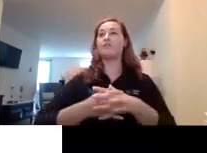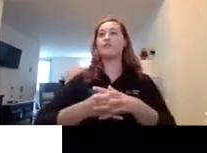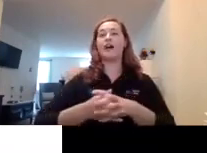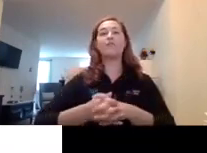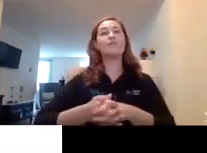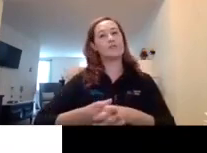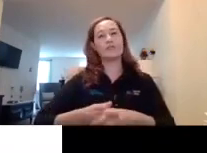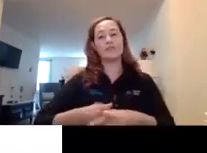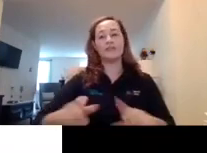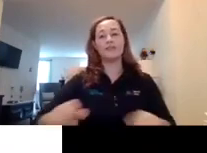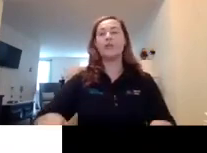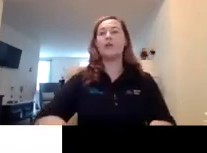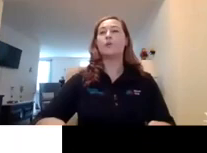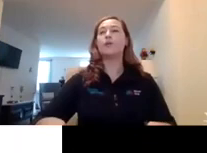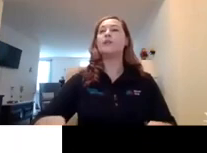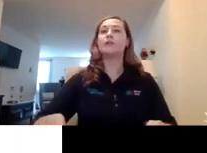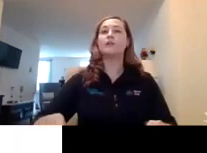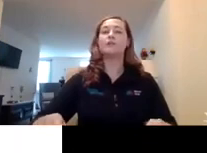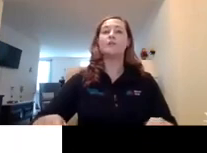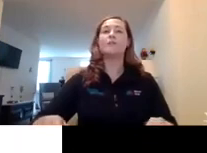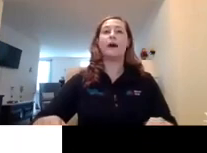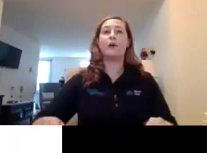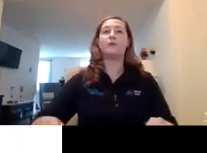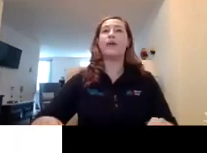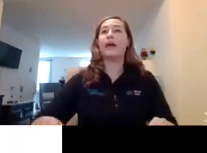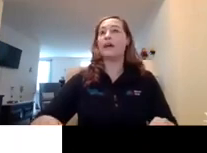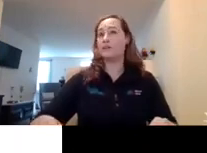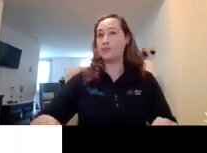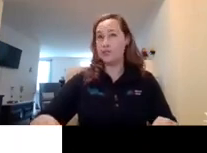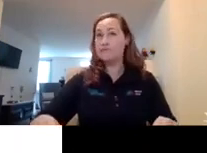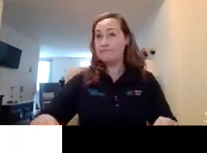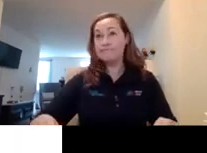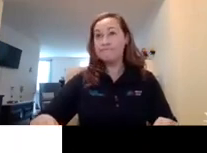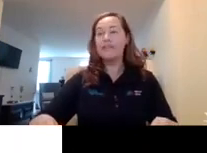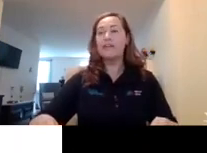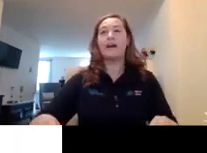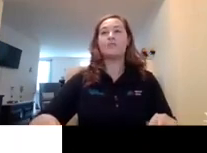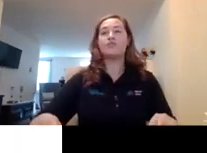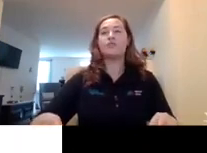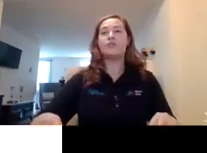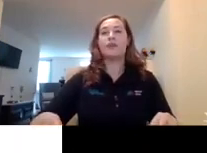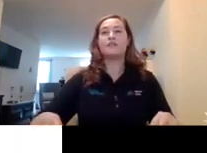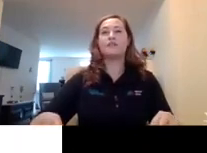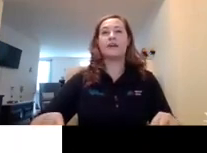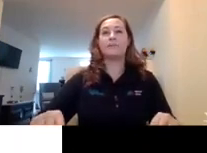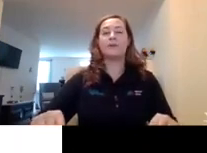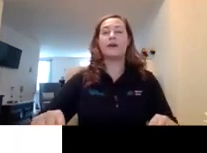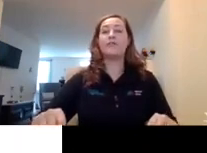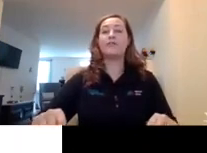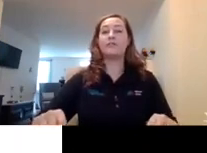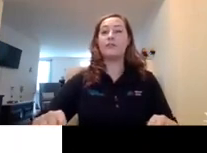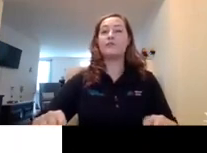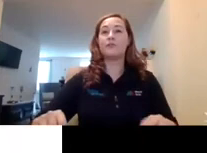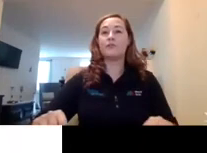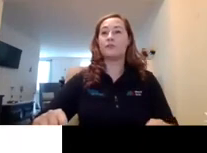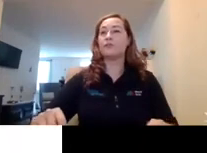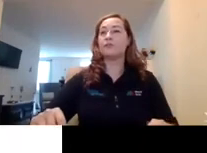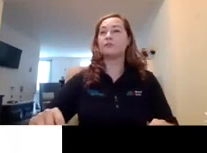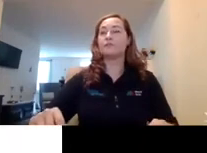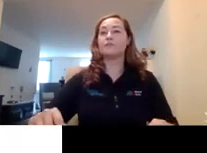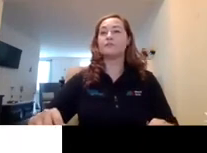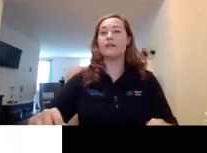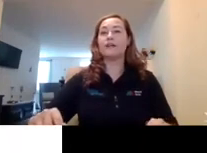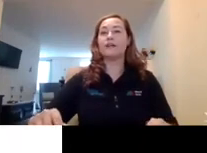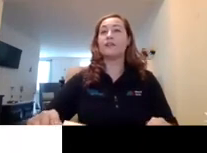opportunities for advocacy, we learned about Angie. Angie is a